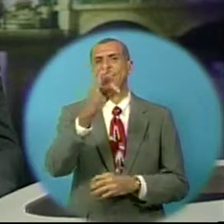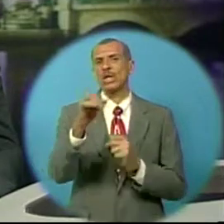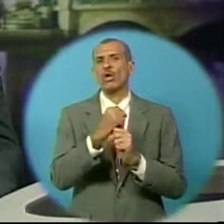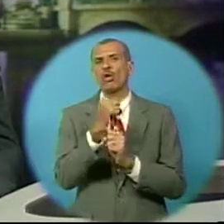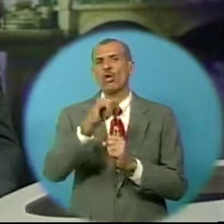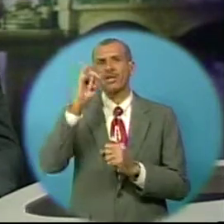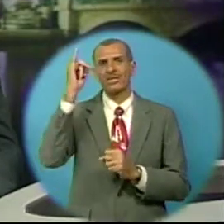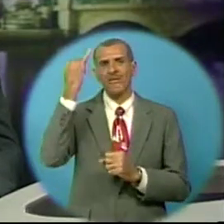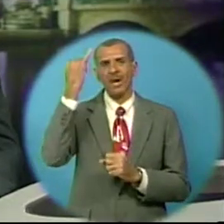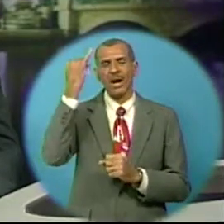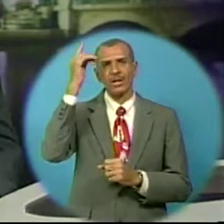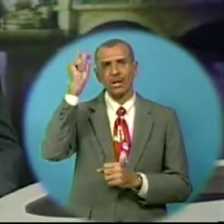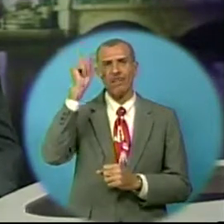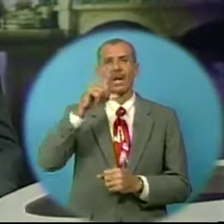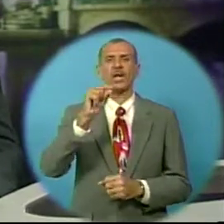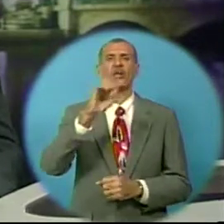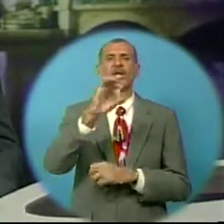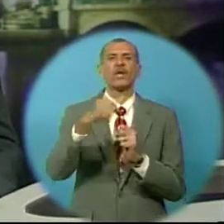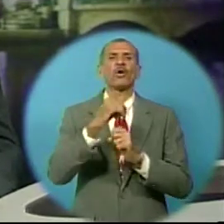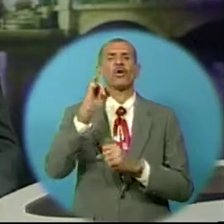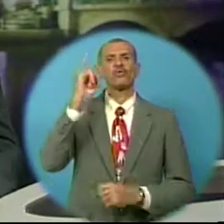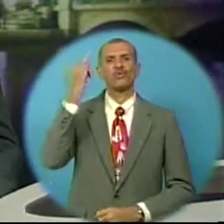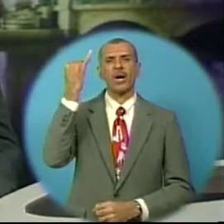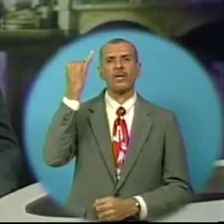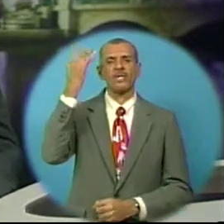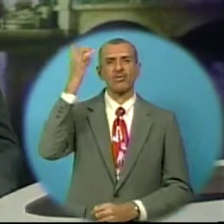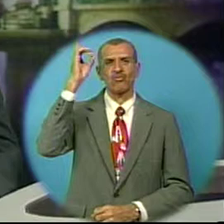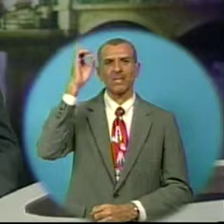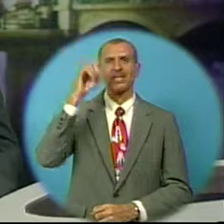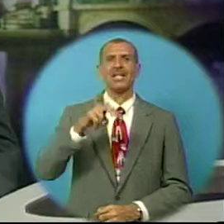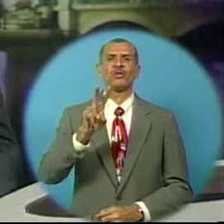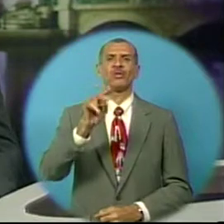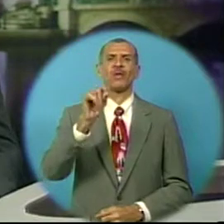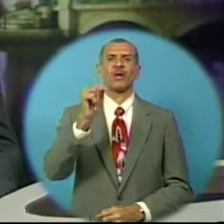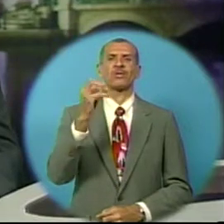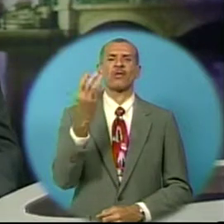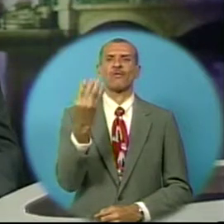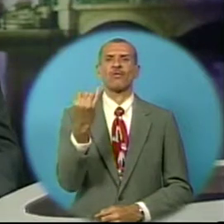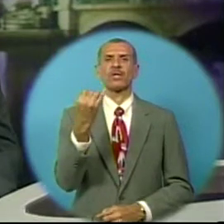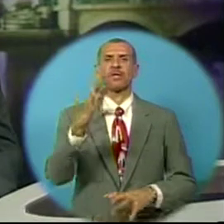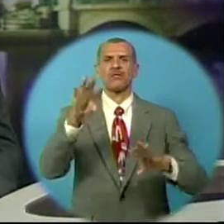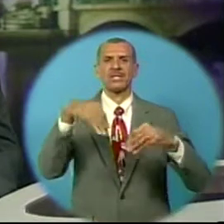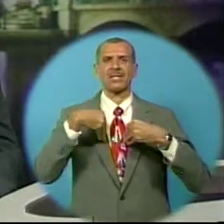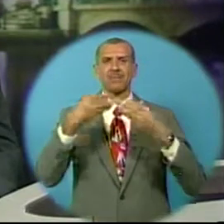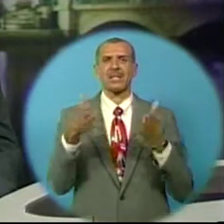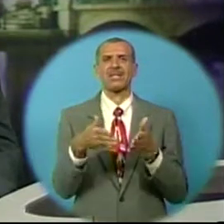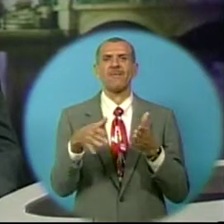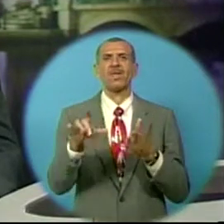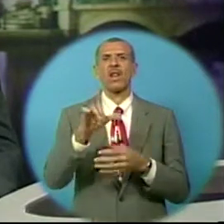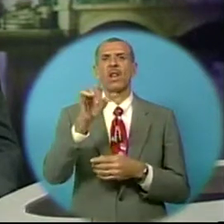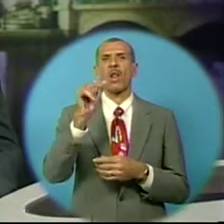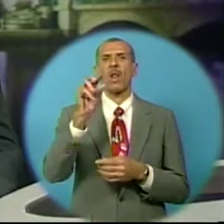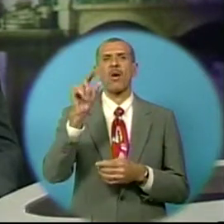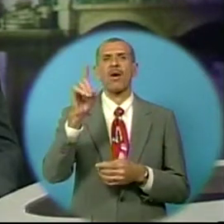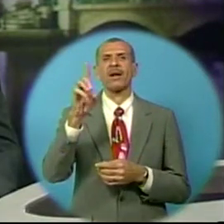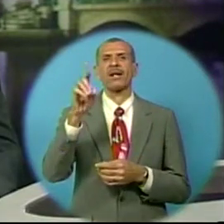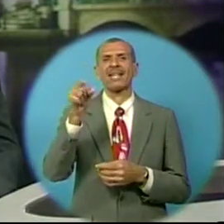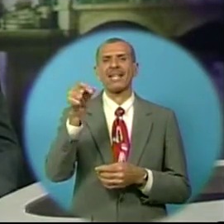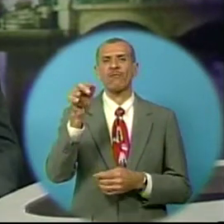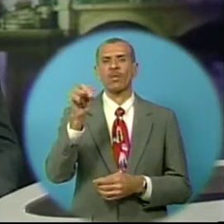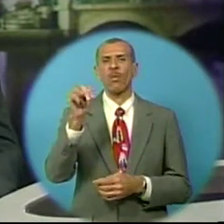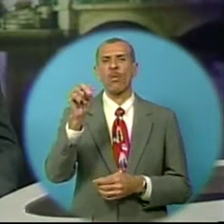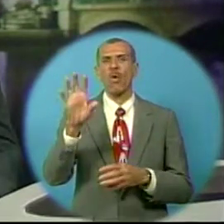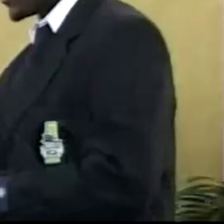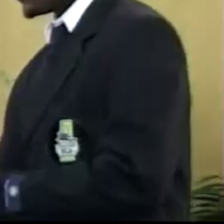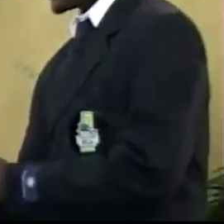18-year-old Jafari Topping and 20-year-old Jonathan Drakes are the 2014 recipients of the annual Lord Gavron Award.